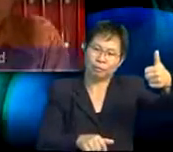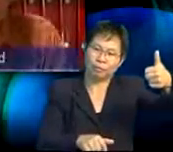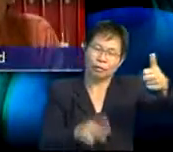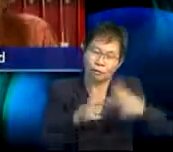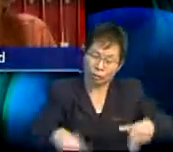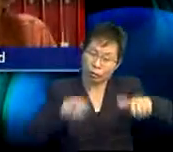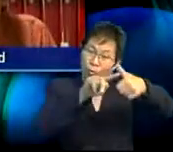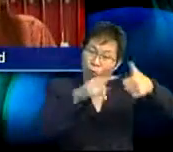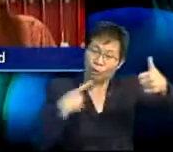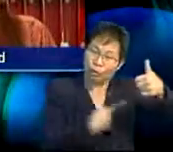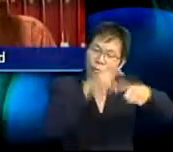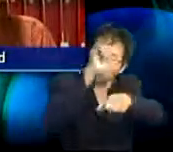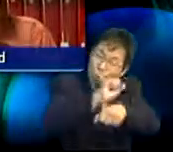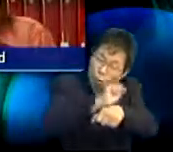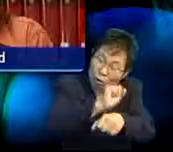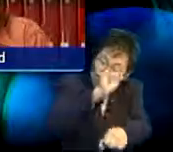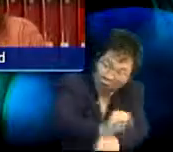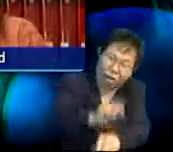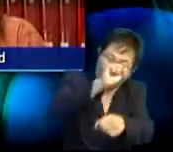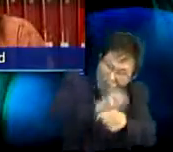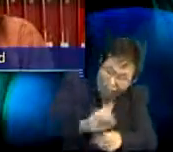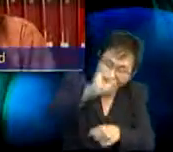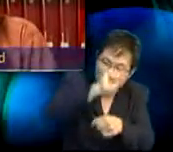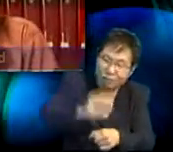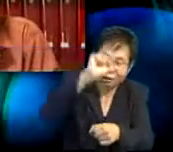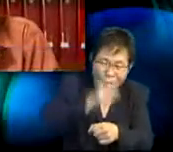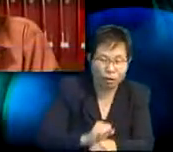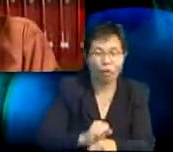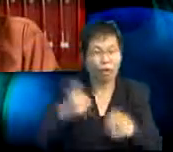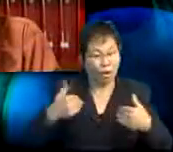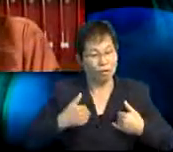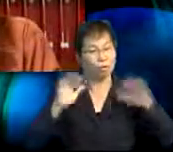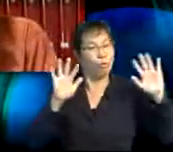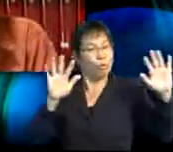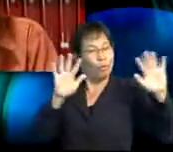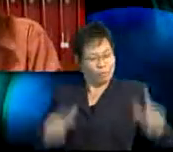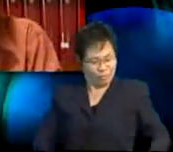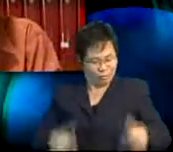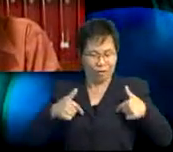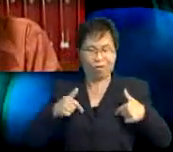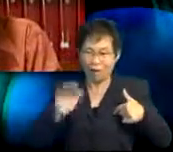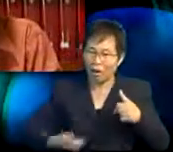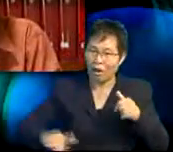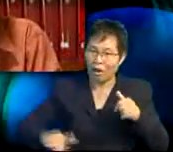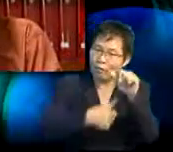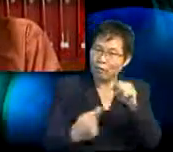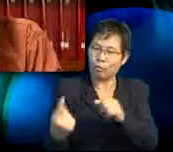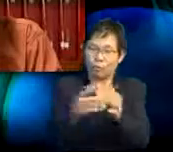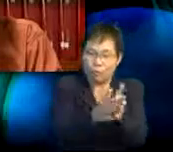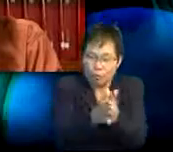1, we must work hard to have a wonderful life. Everyone has to be diligent